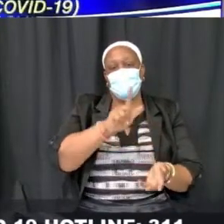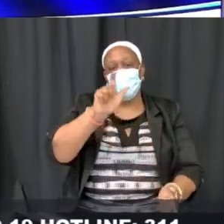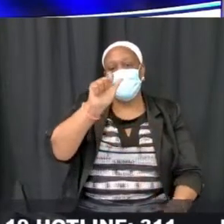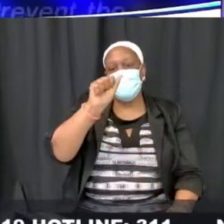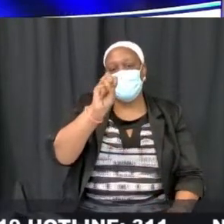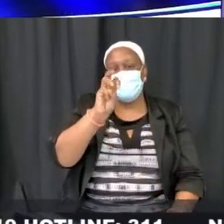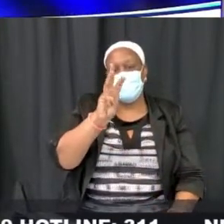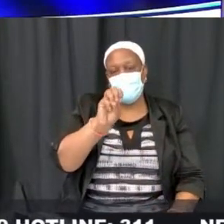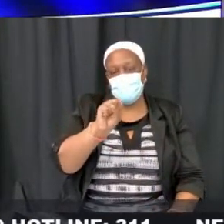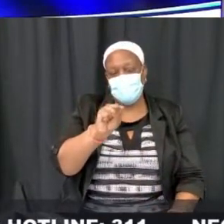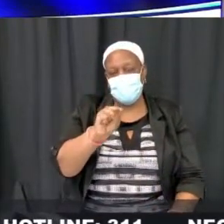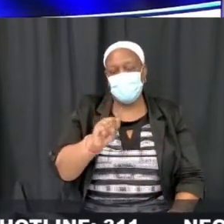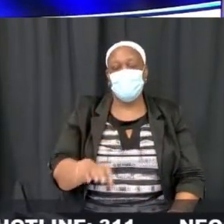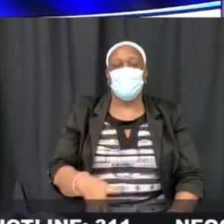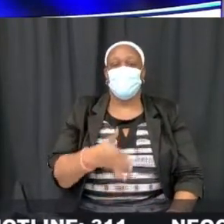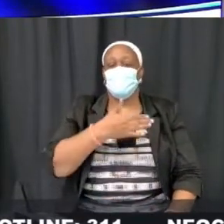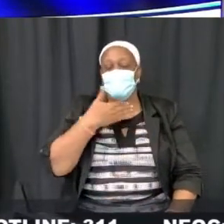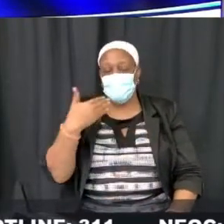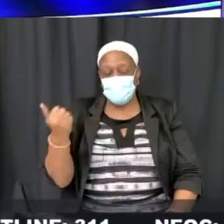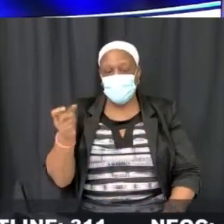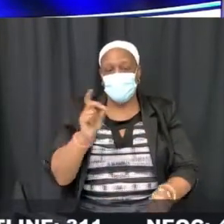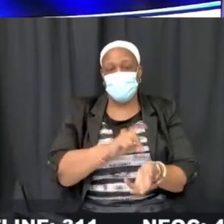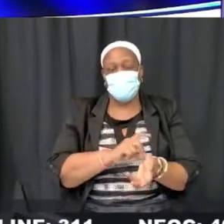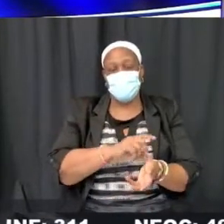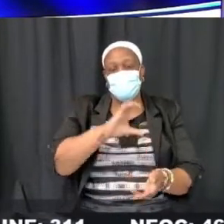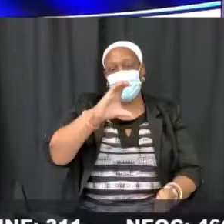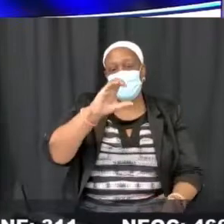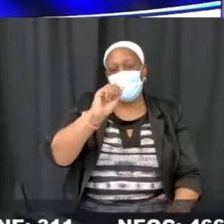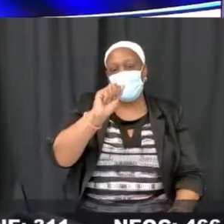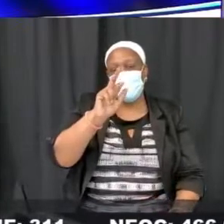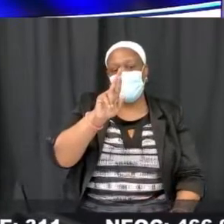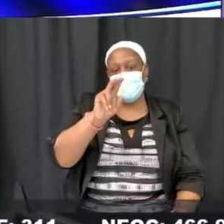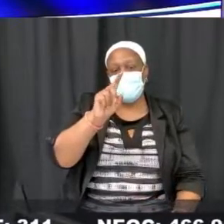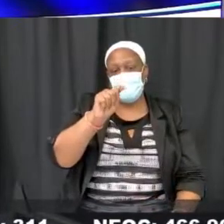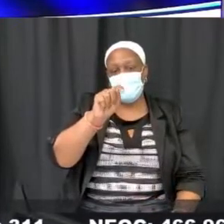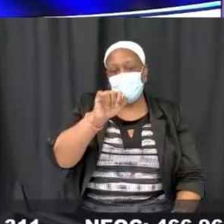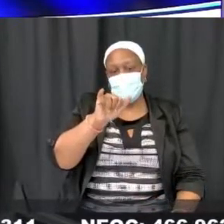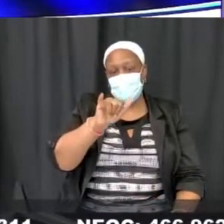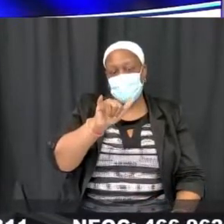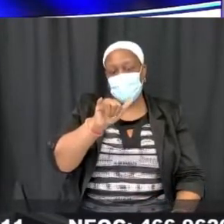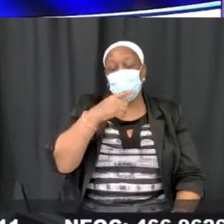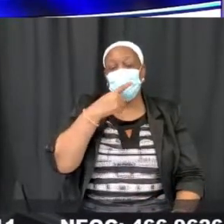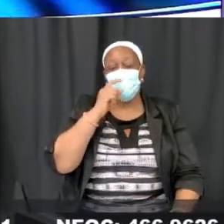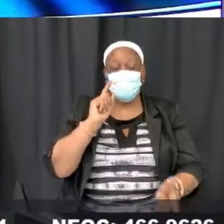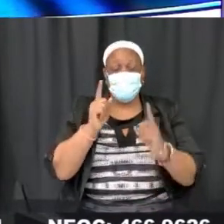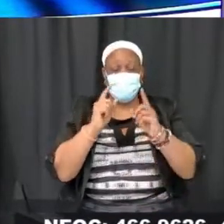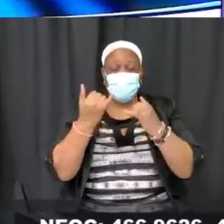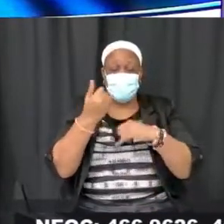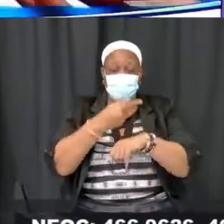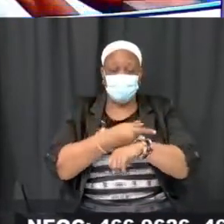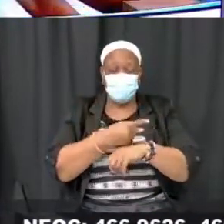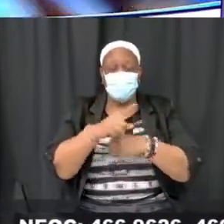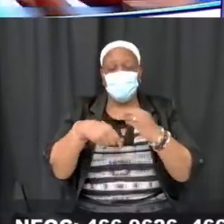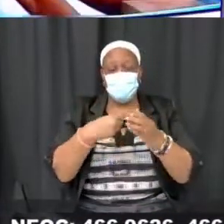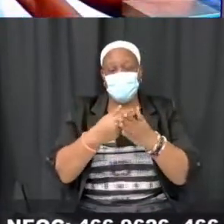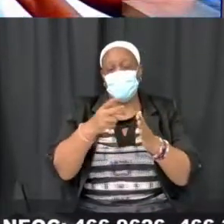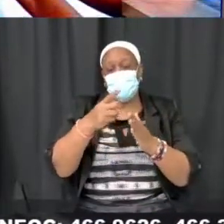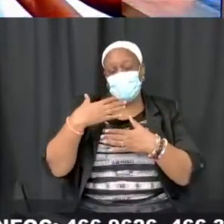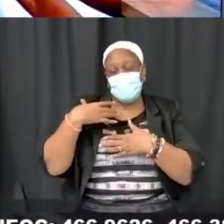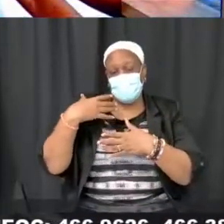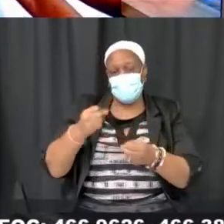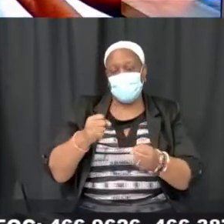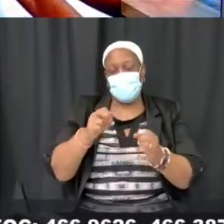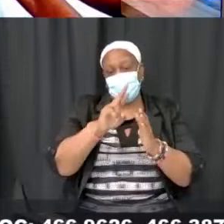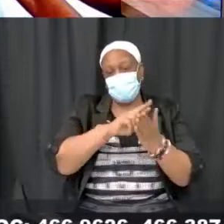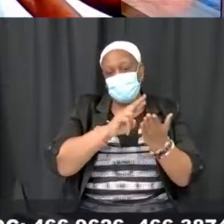Dr. Marissa Carty for presenting today the Health Emergency Operations Committee Situation